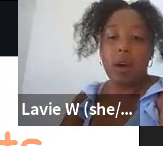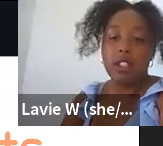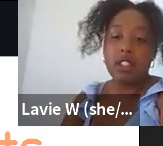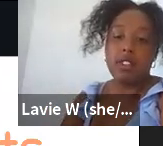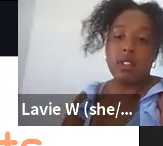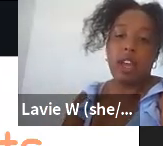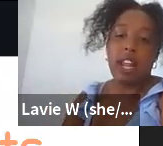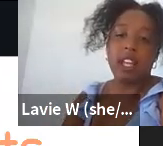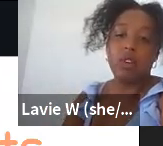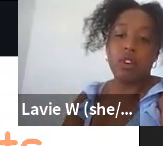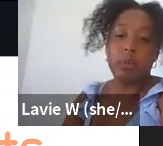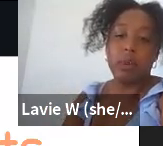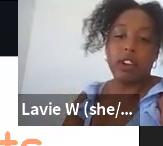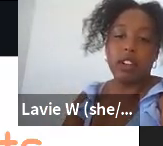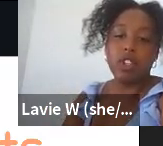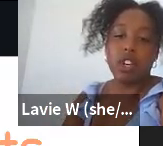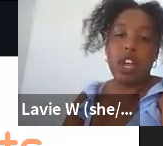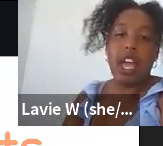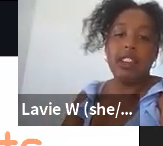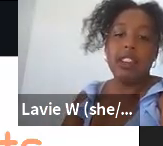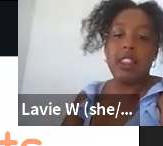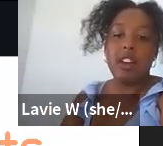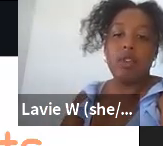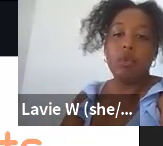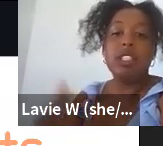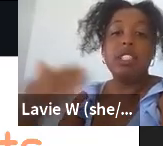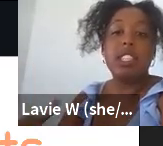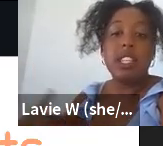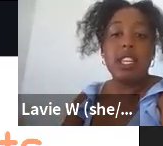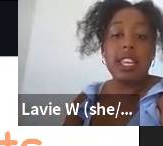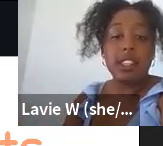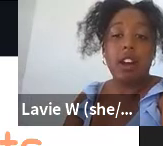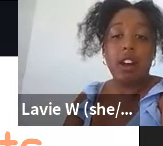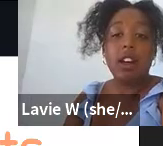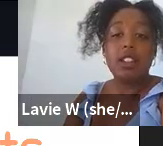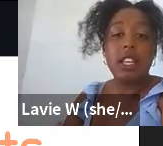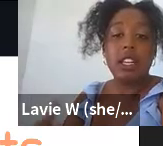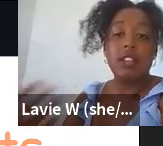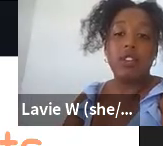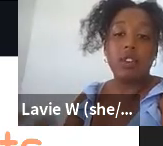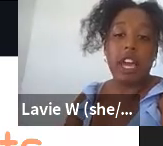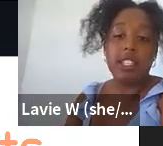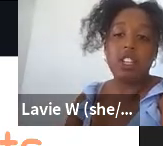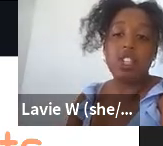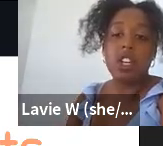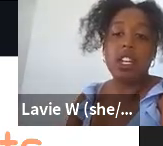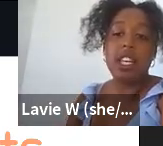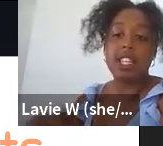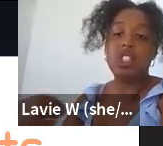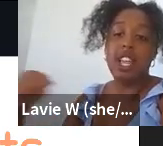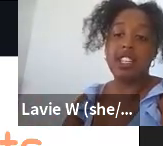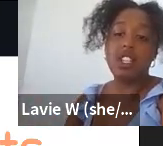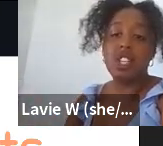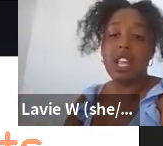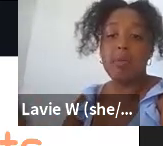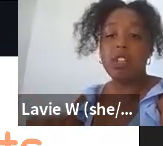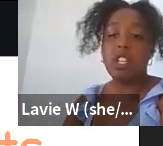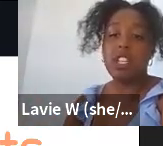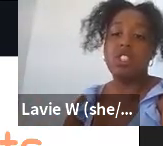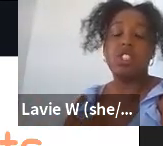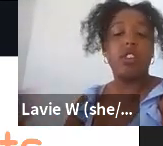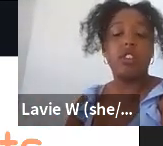the dominance of this white Anglo-European culture, and then therefore we see in the arts an inferiorization, essentialization,